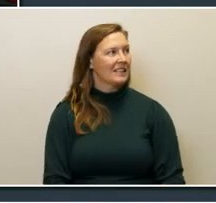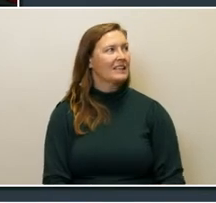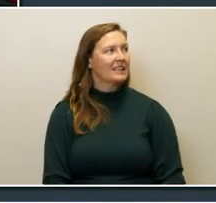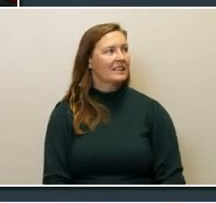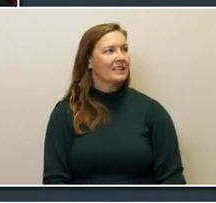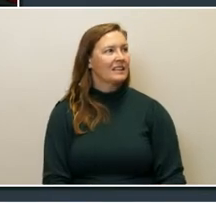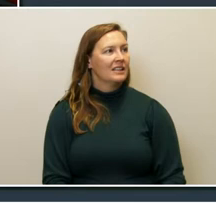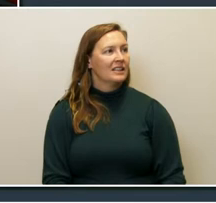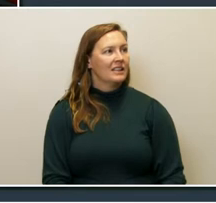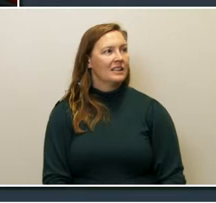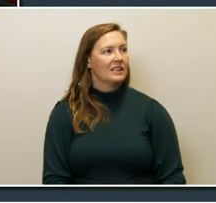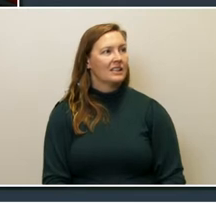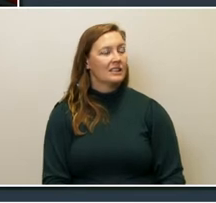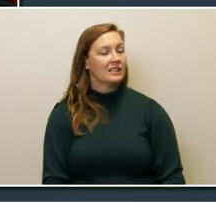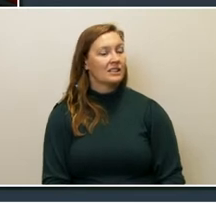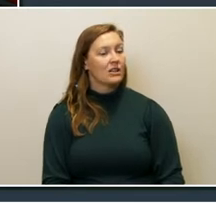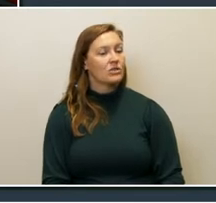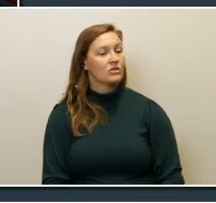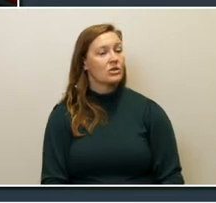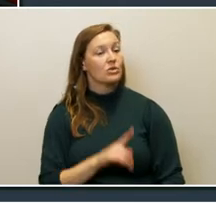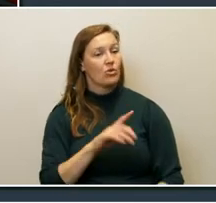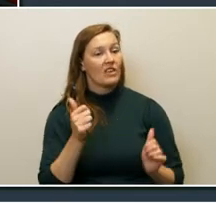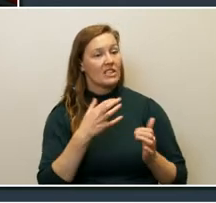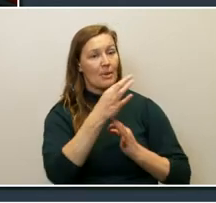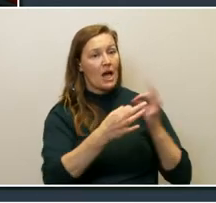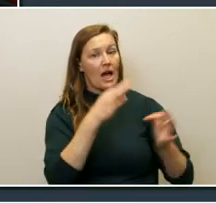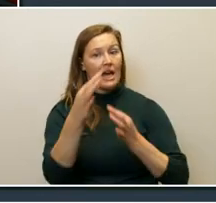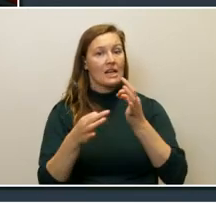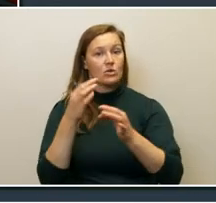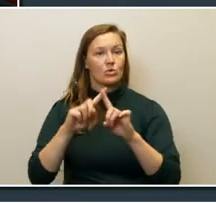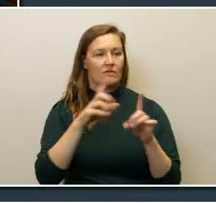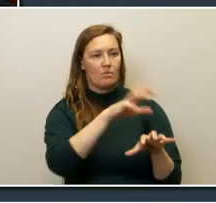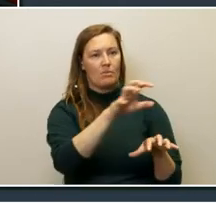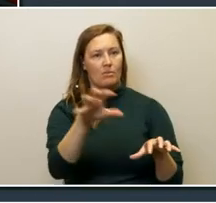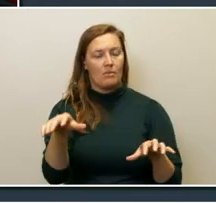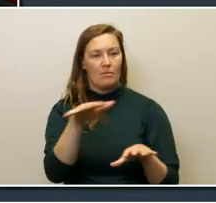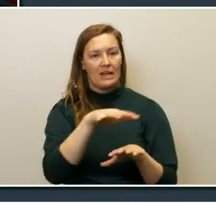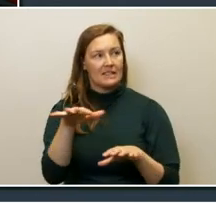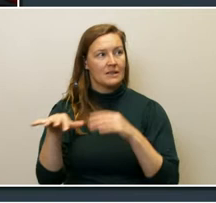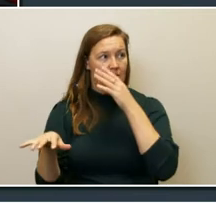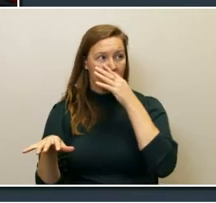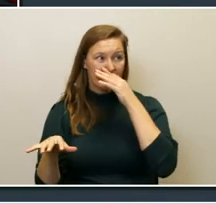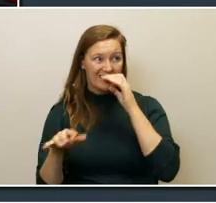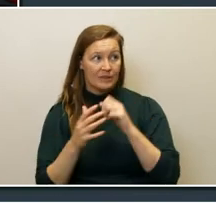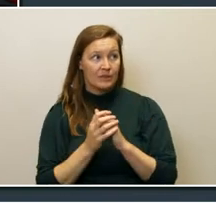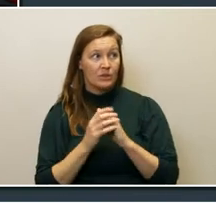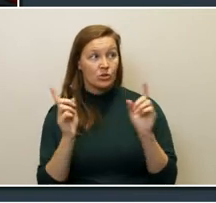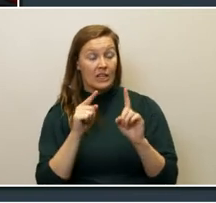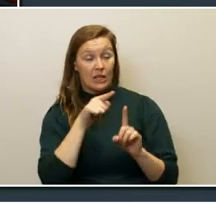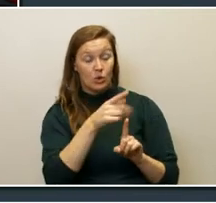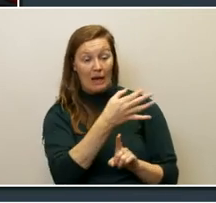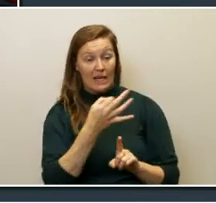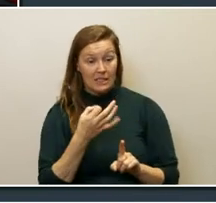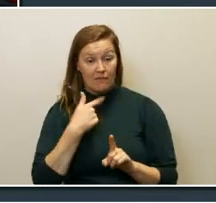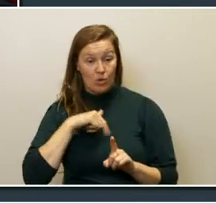And so I note that you have made a number of applications to various... Yes. Yeah. And so essentially today what you're